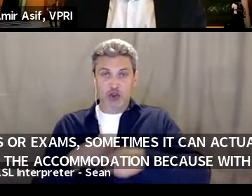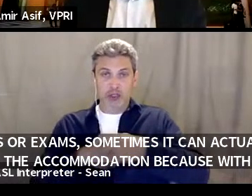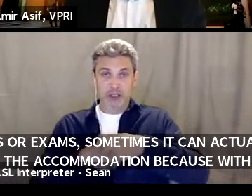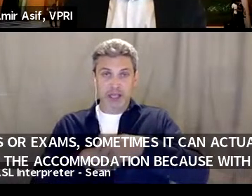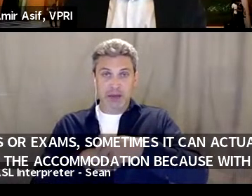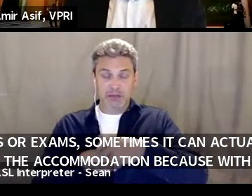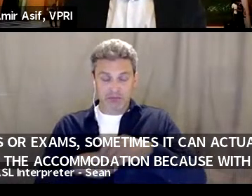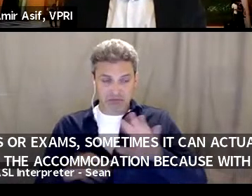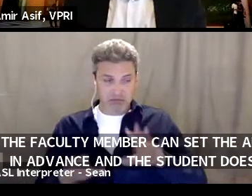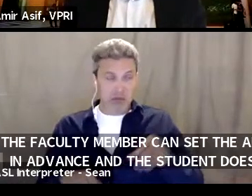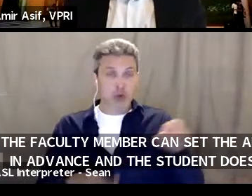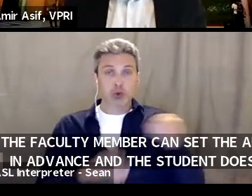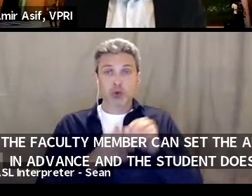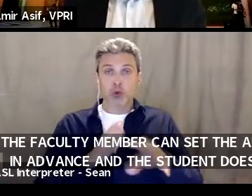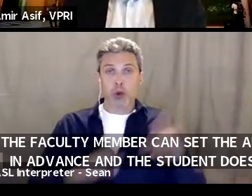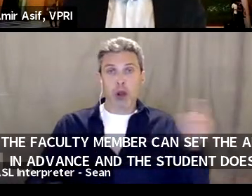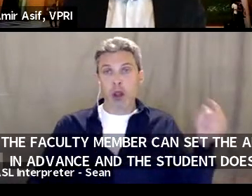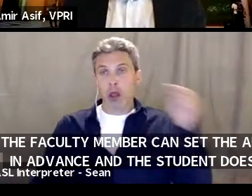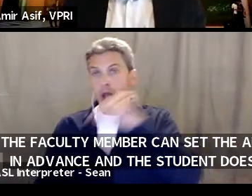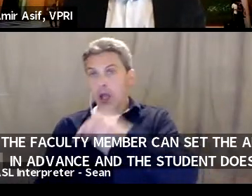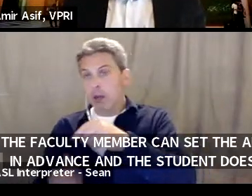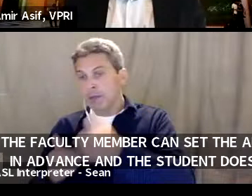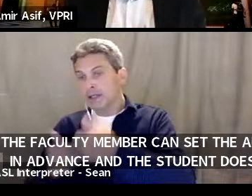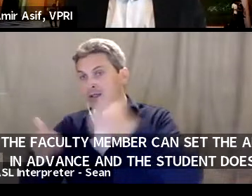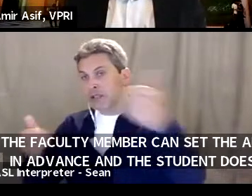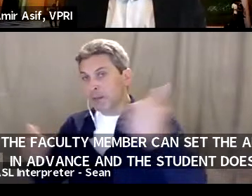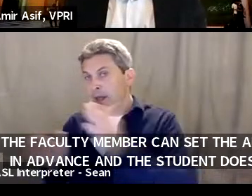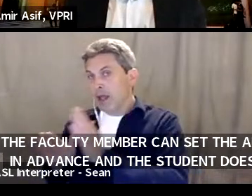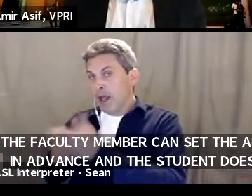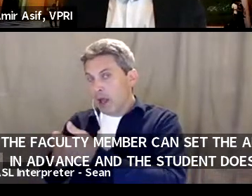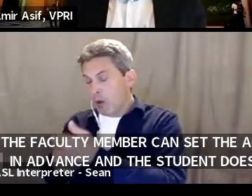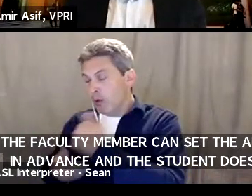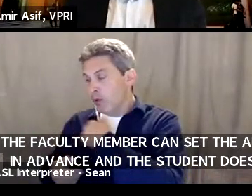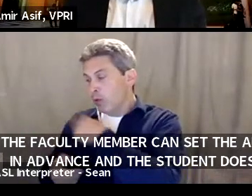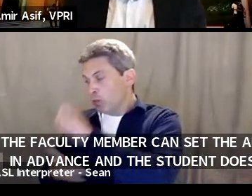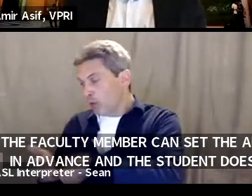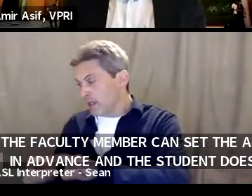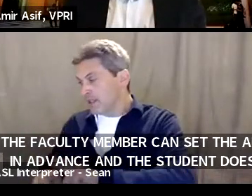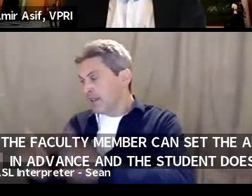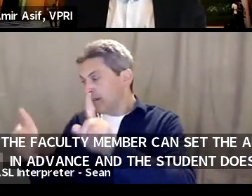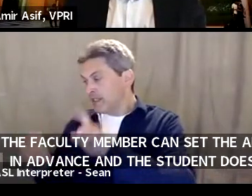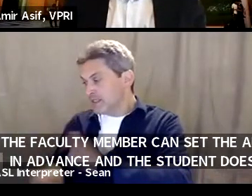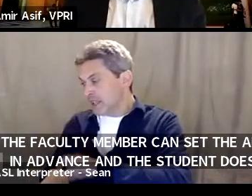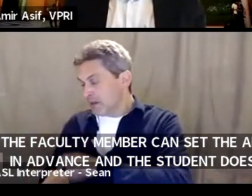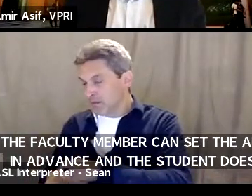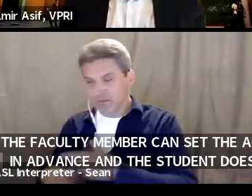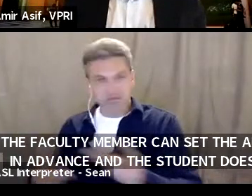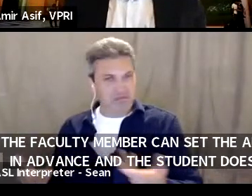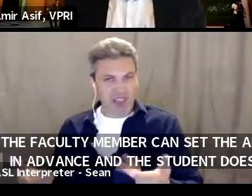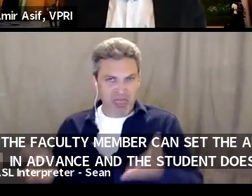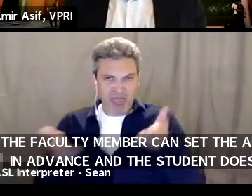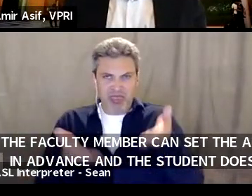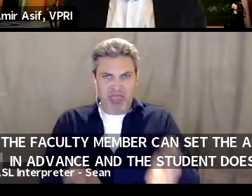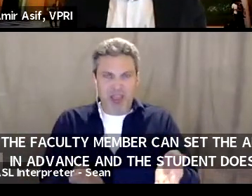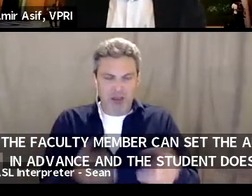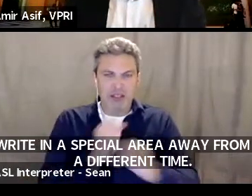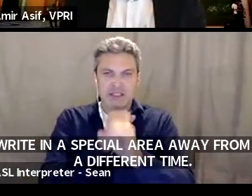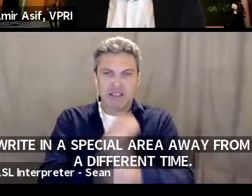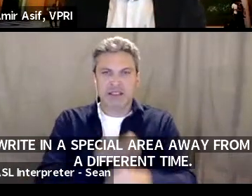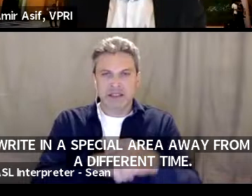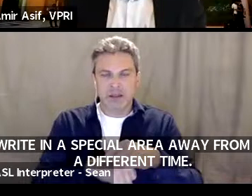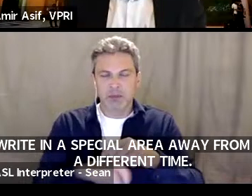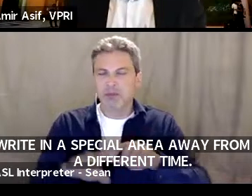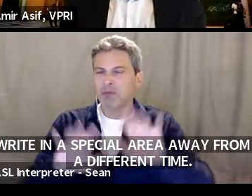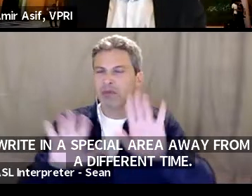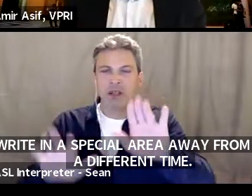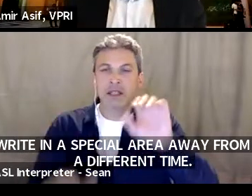in a special area away from their class at a different time. But Student Accessibility Services will explain all of